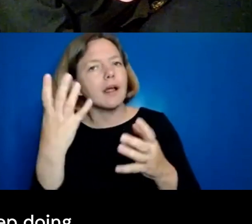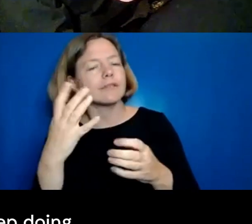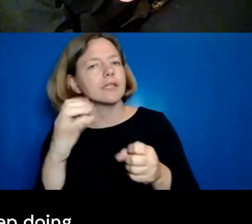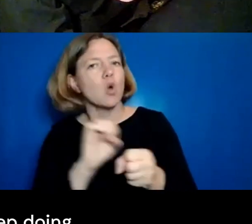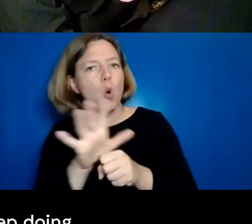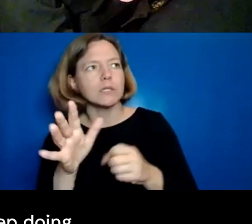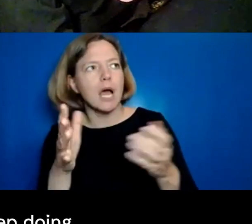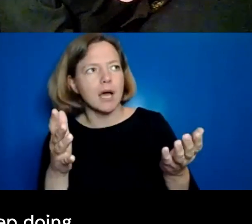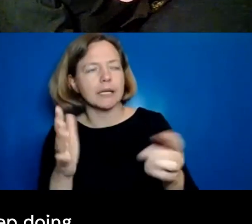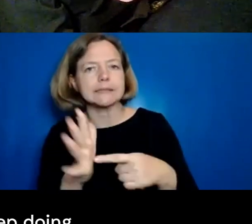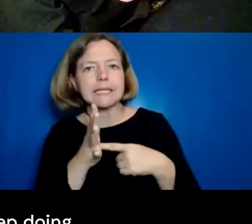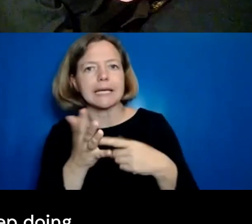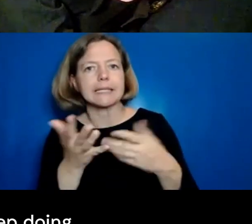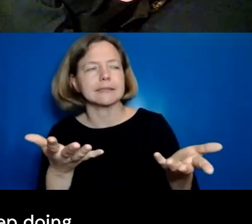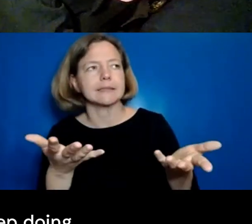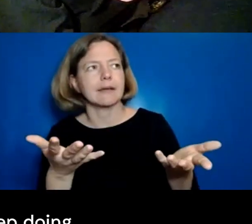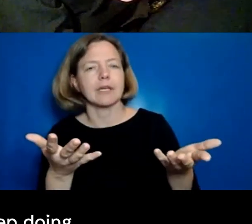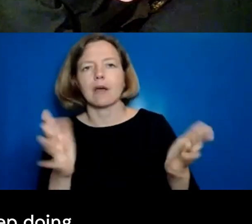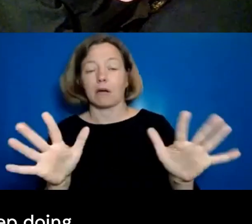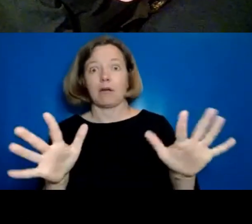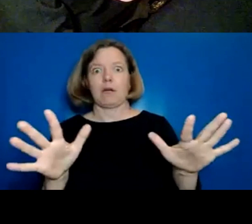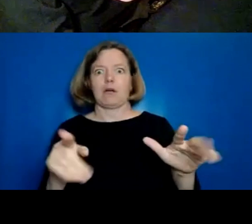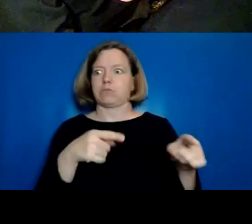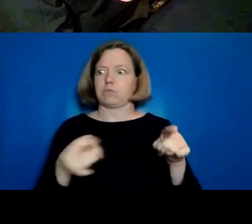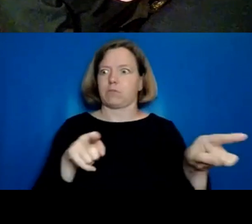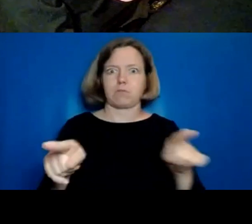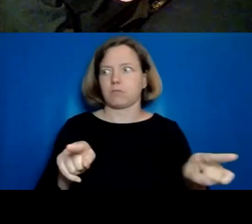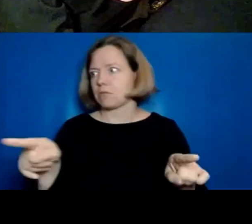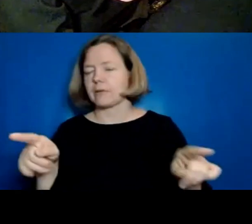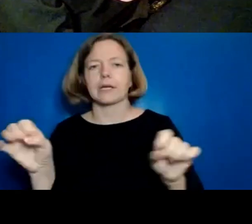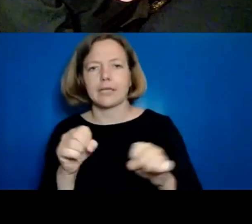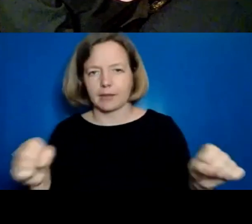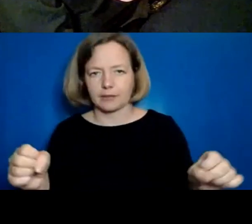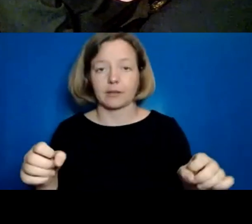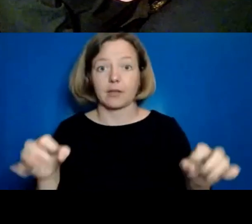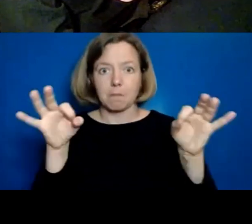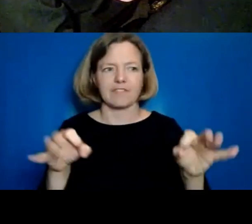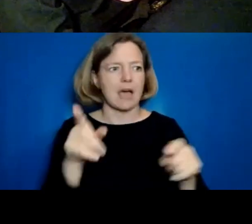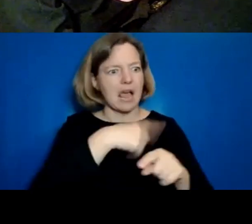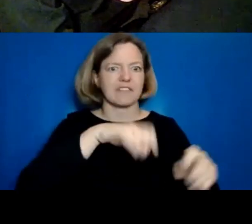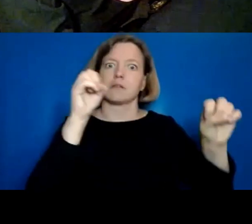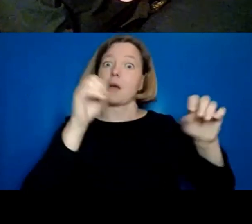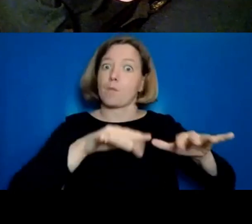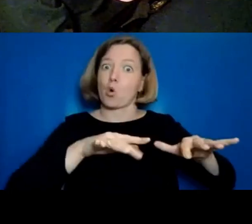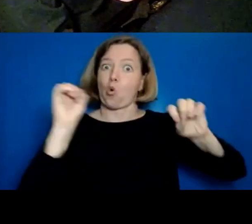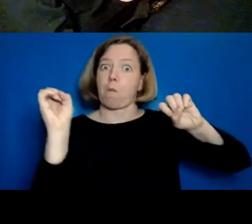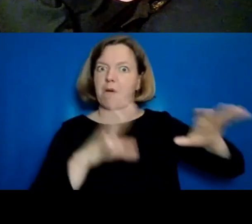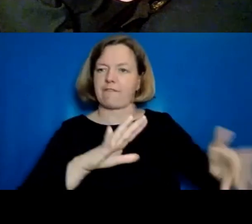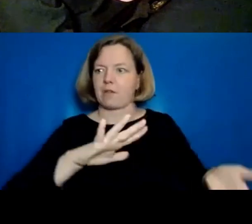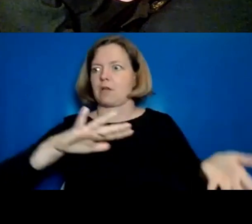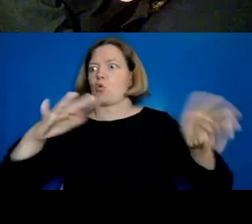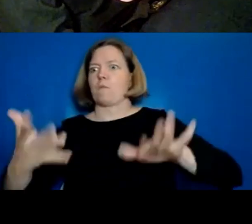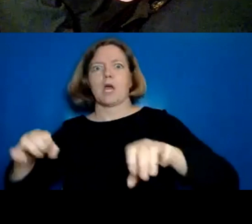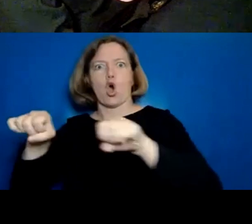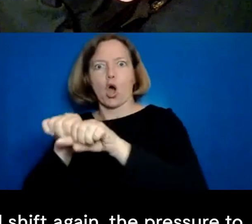doing the same number of things in this different space. Like when we've moved to online, it's a different thing. We